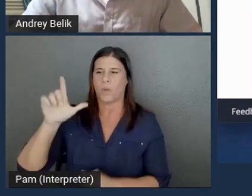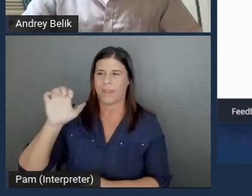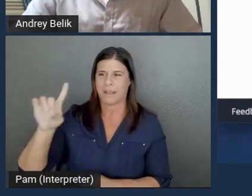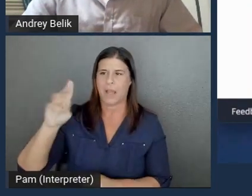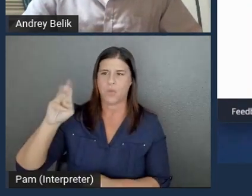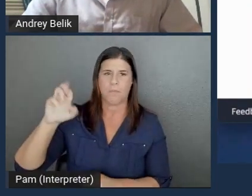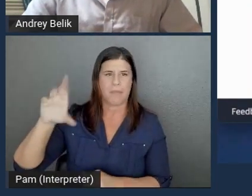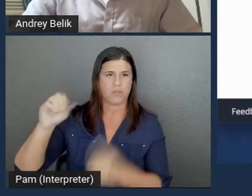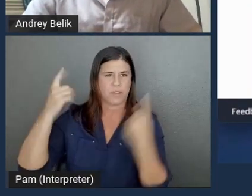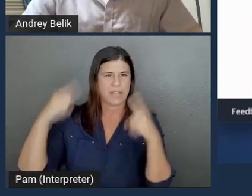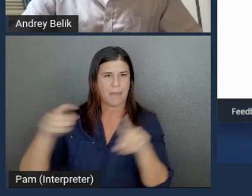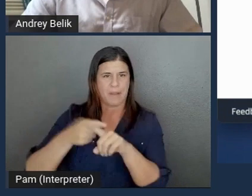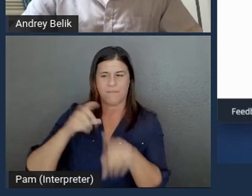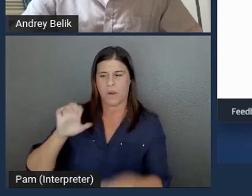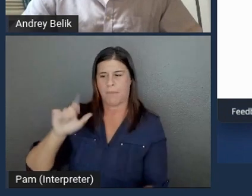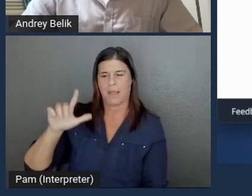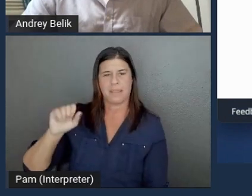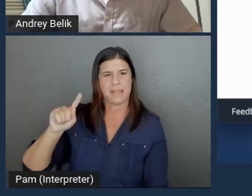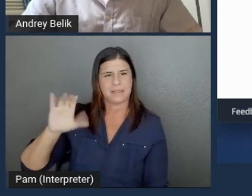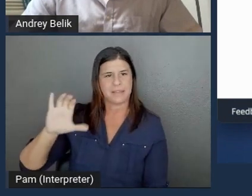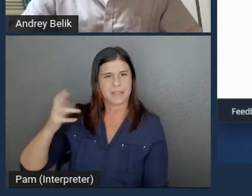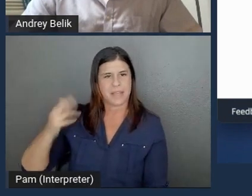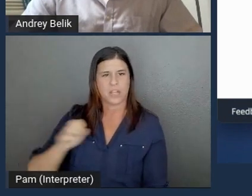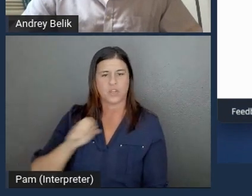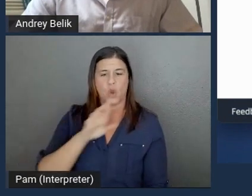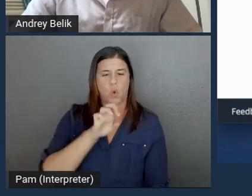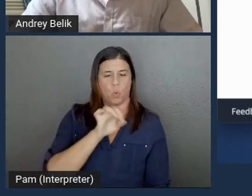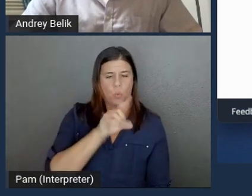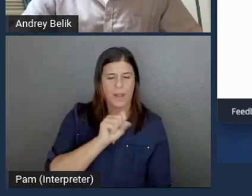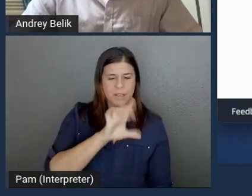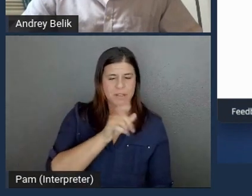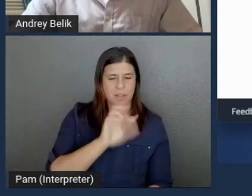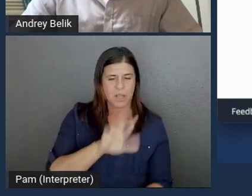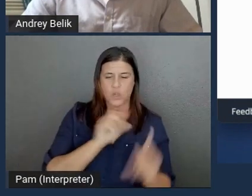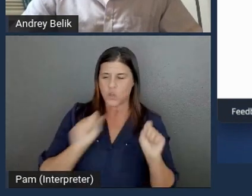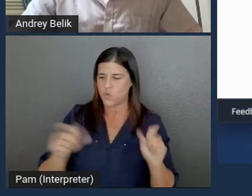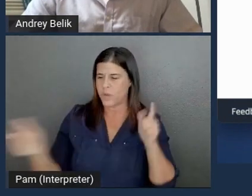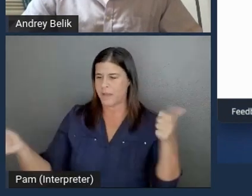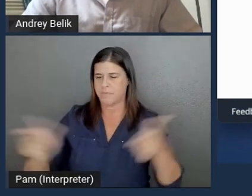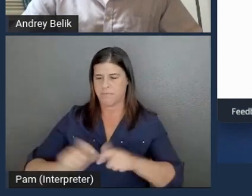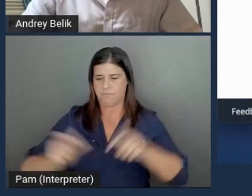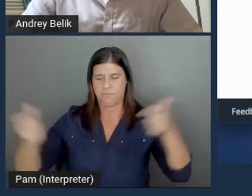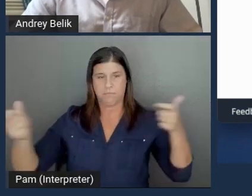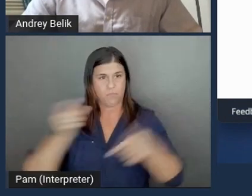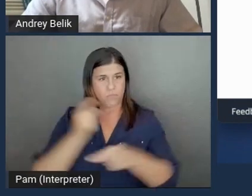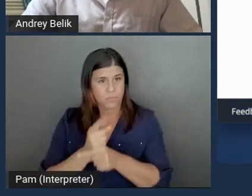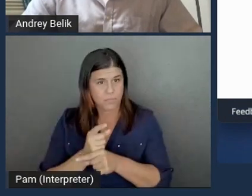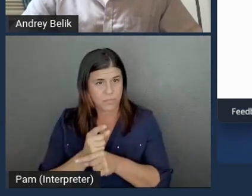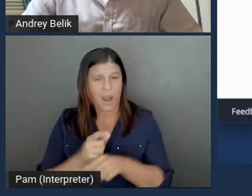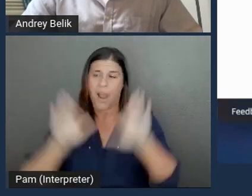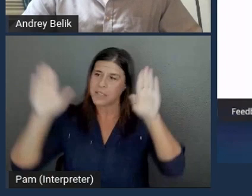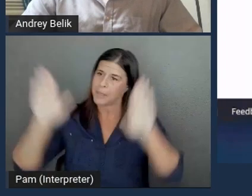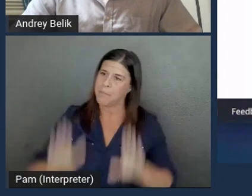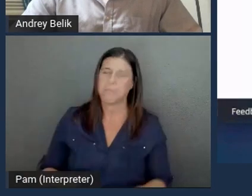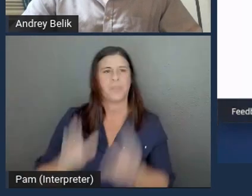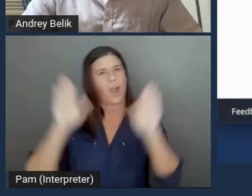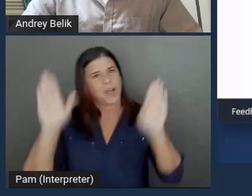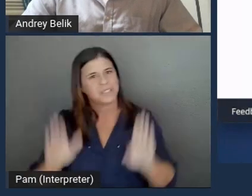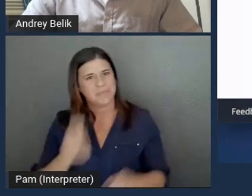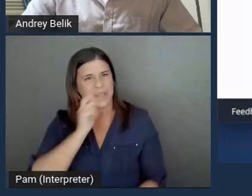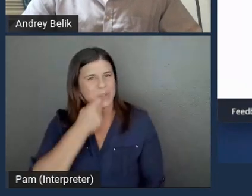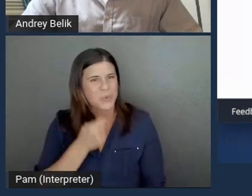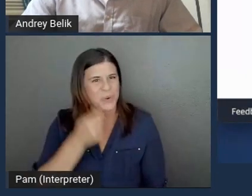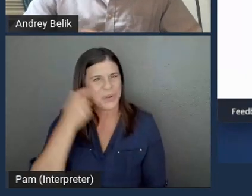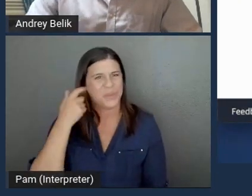a ElastiCache Redis cluster, you can scale out or in. Awesome. That's pretty cool.